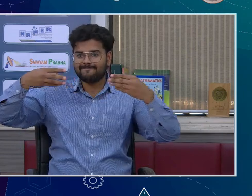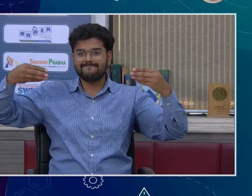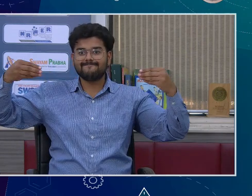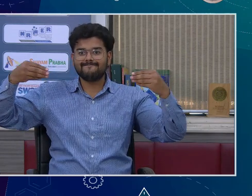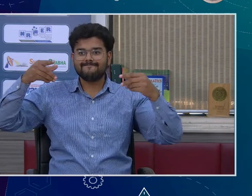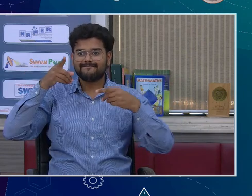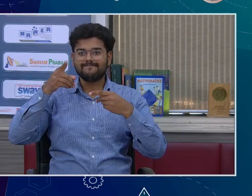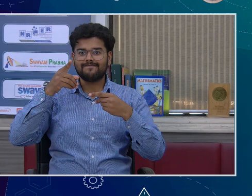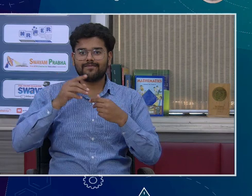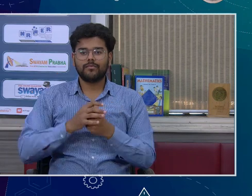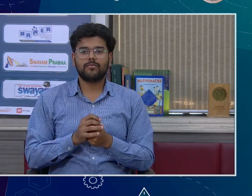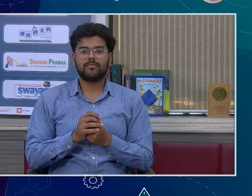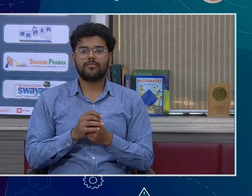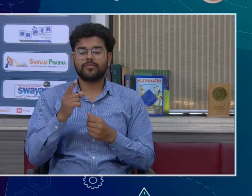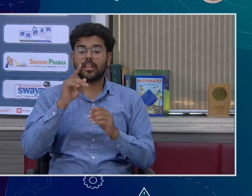I also have